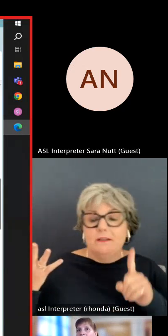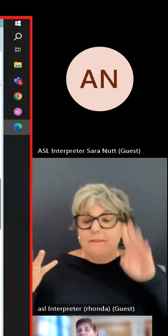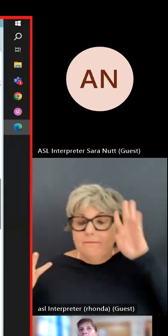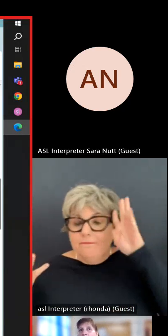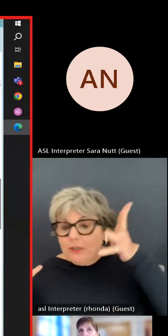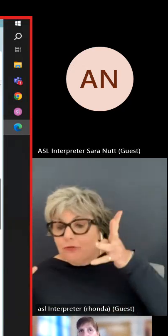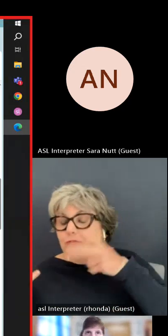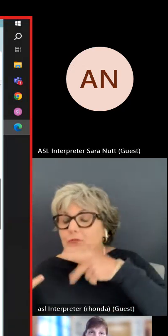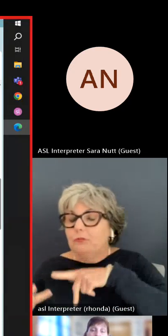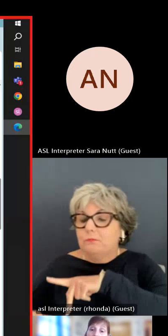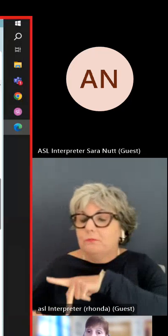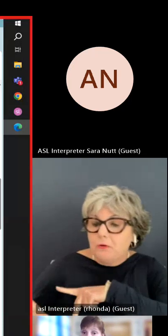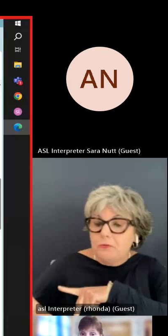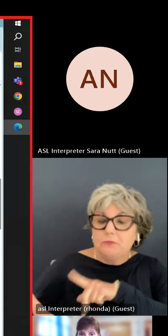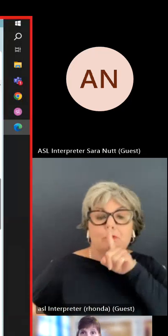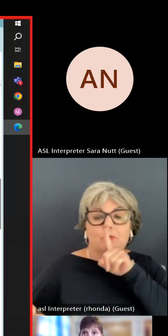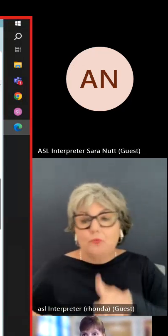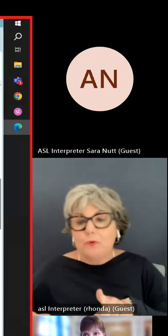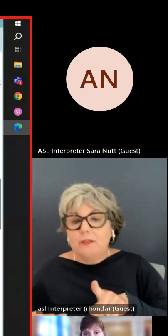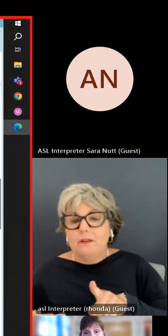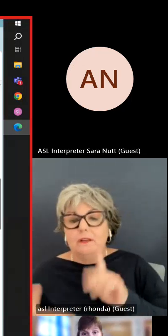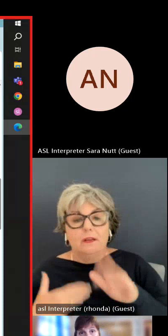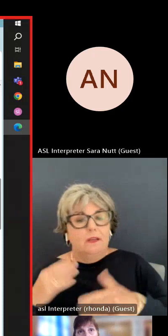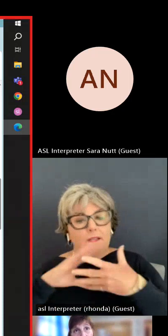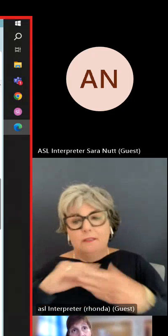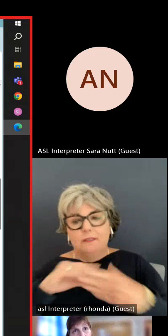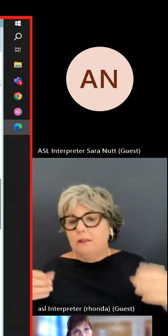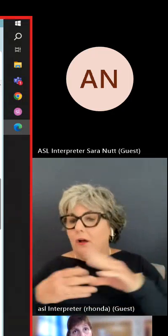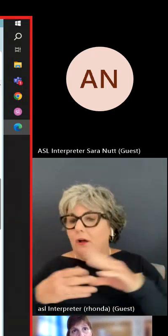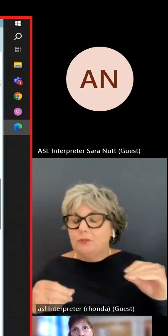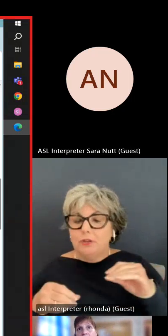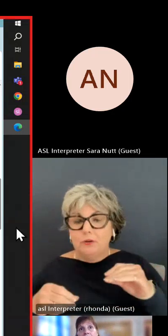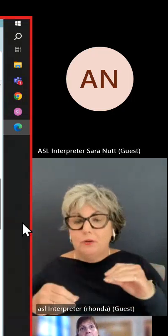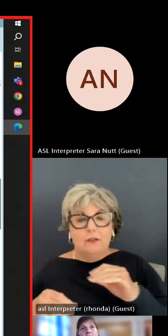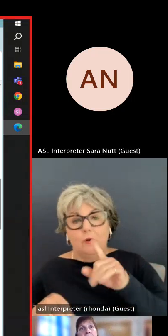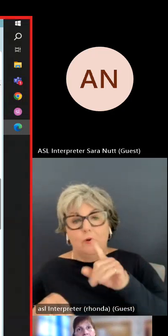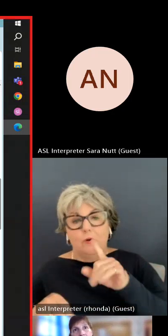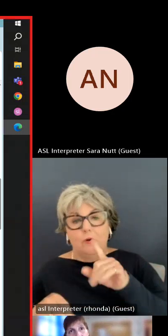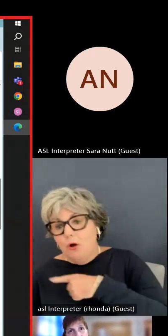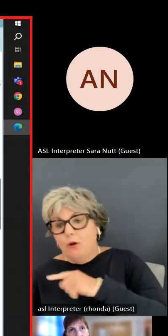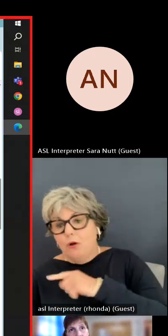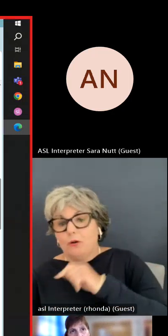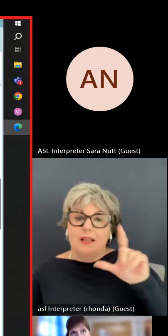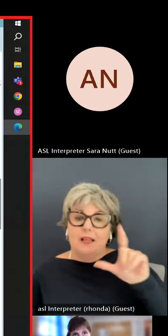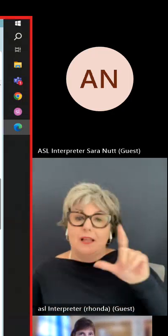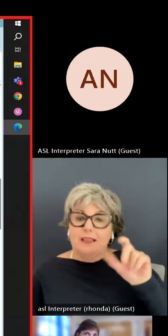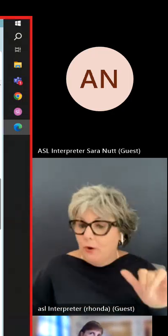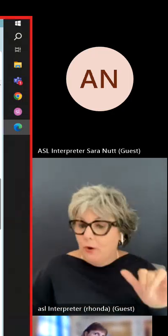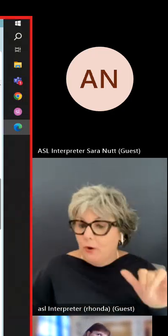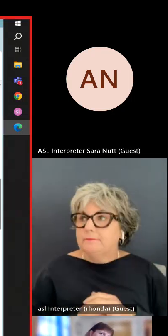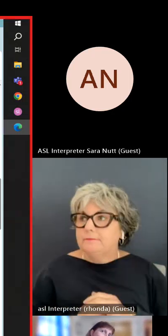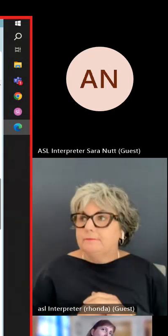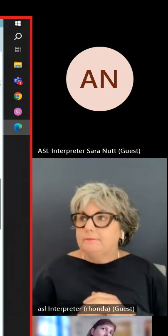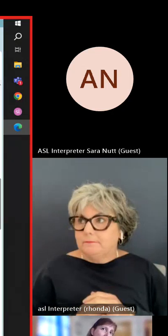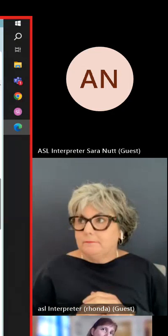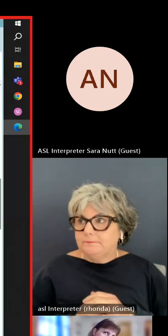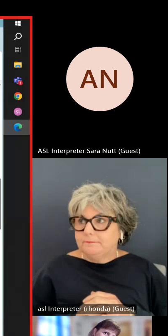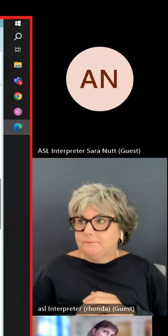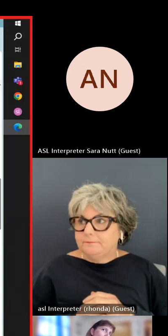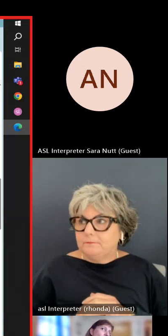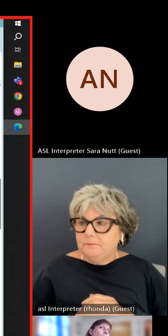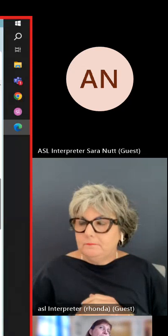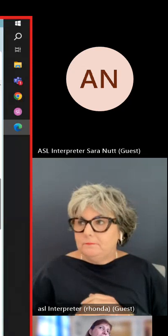personal? Not all stories are long or literary. And this is actually